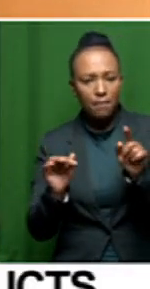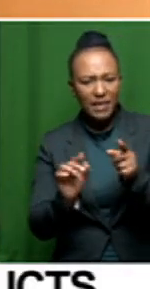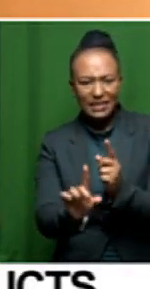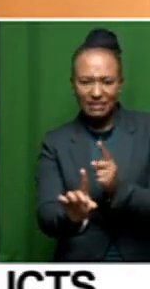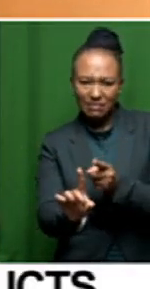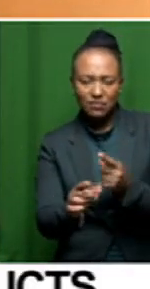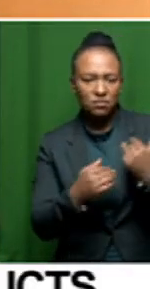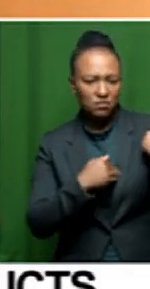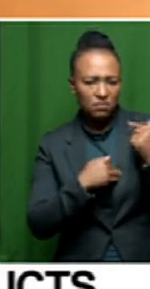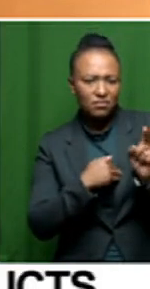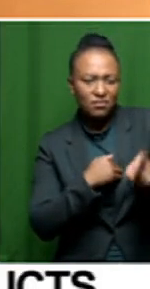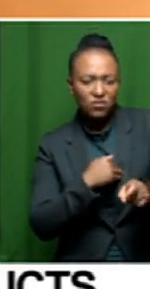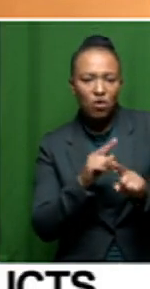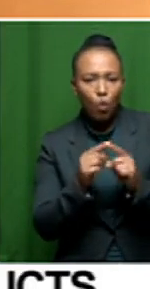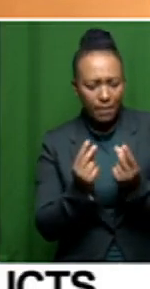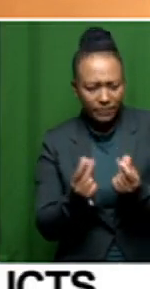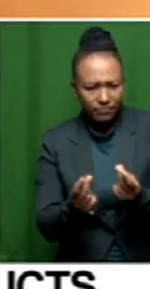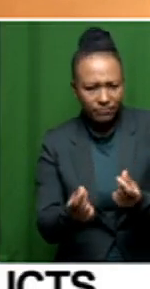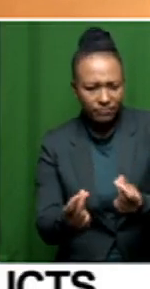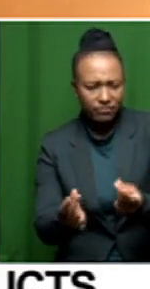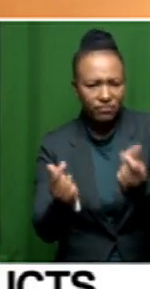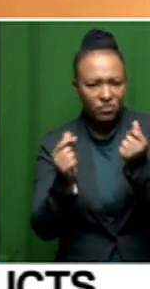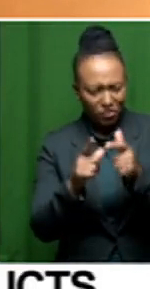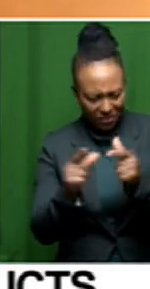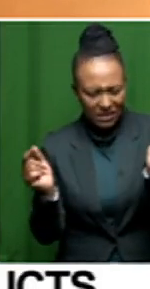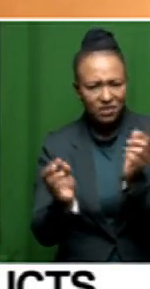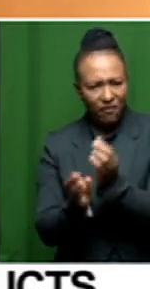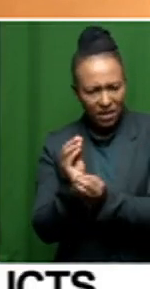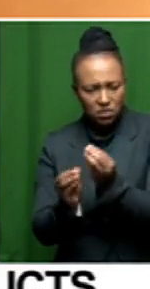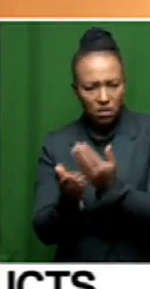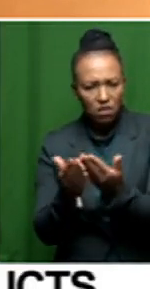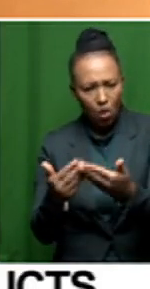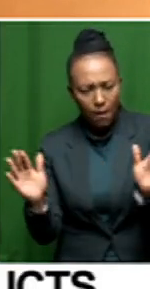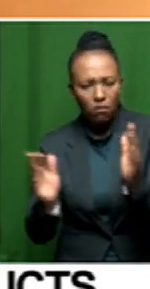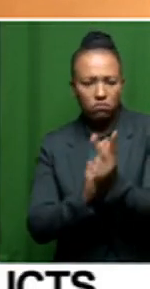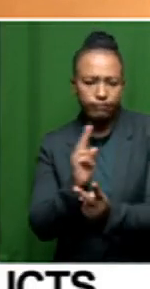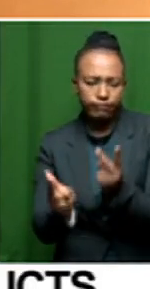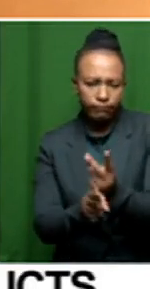accountable, but there is actually speedy movement in getting the facility up and running again.